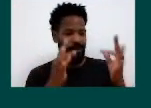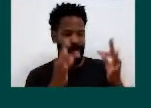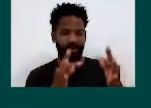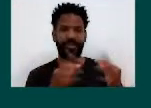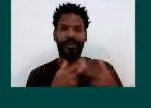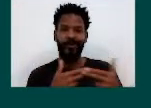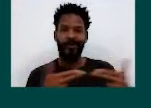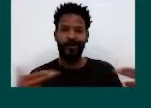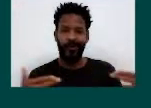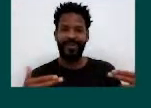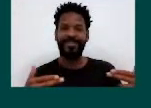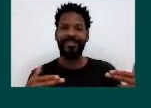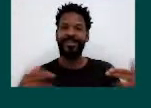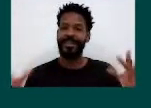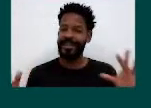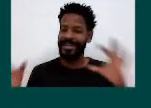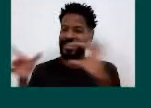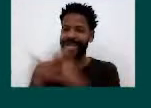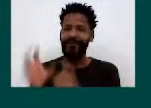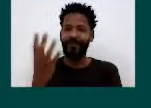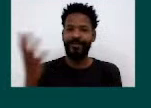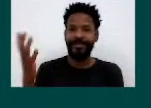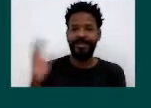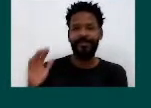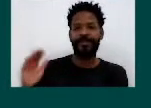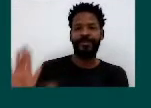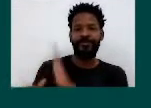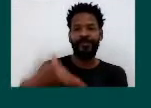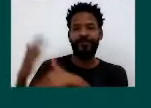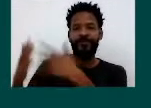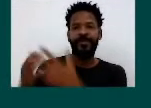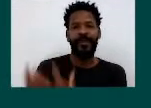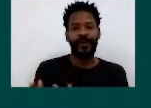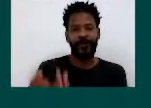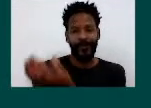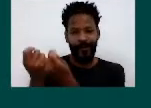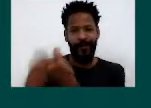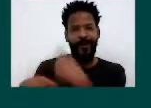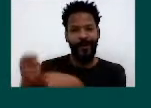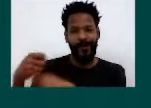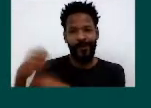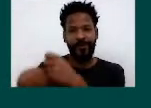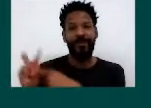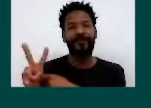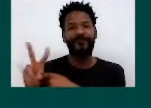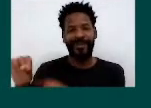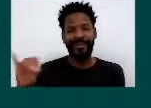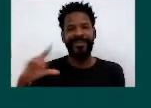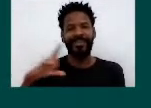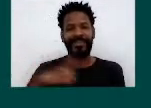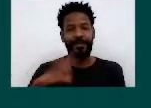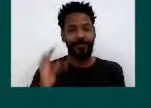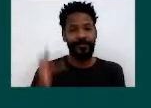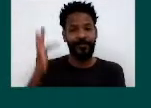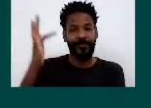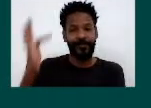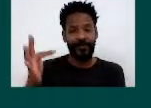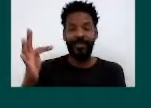for the state, and the science and technology together with